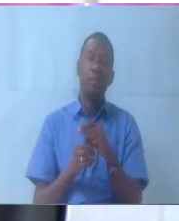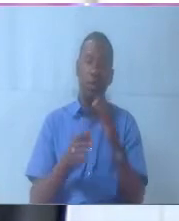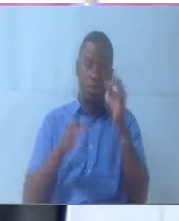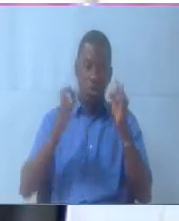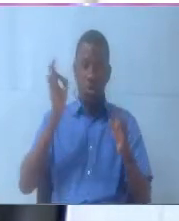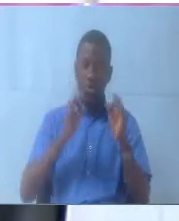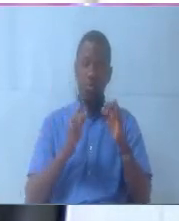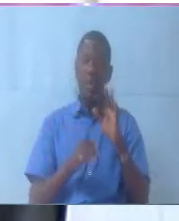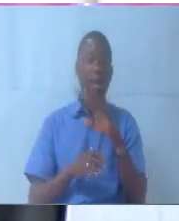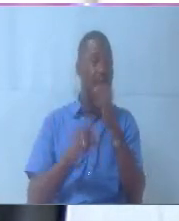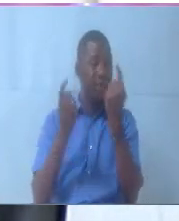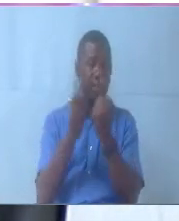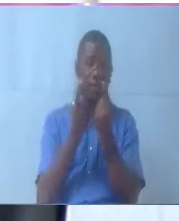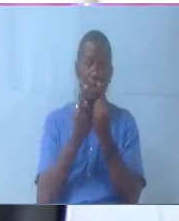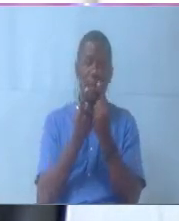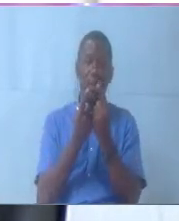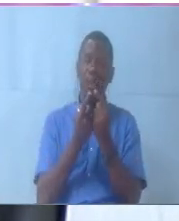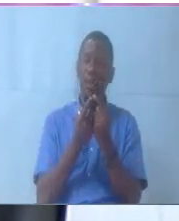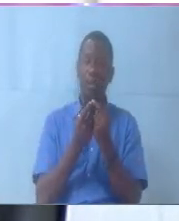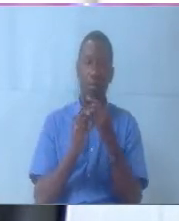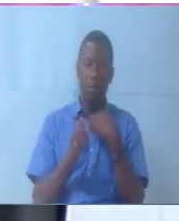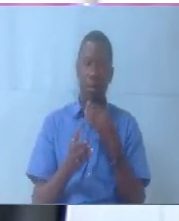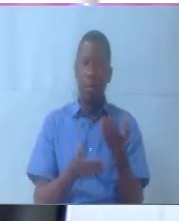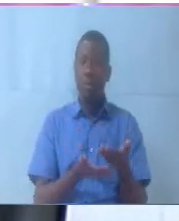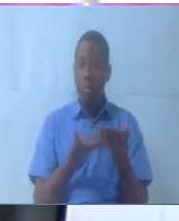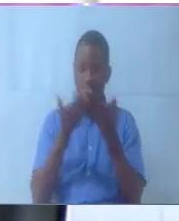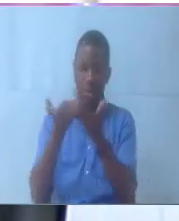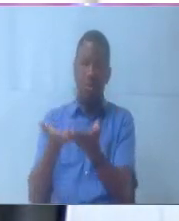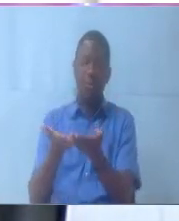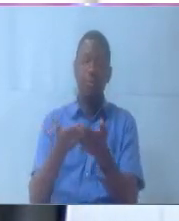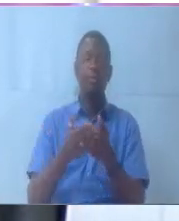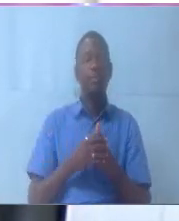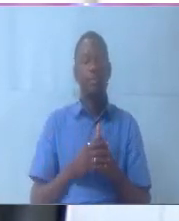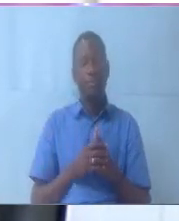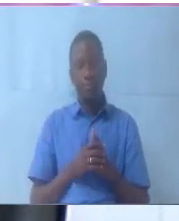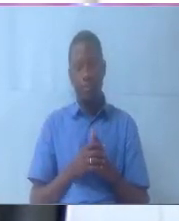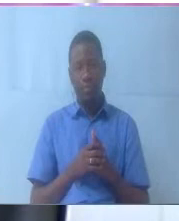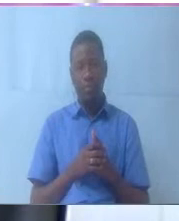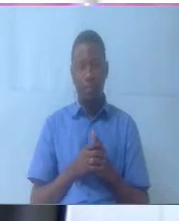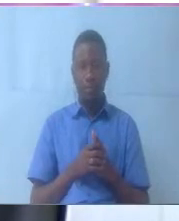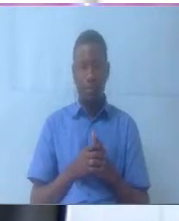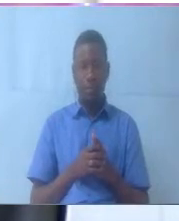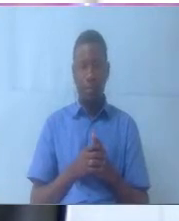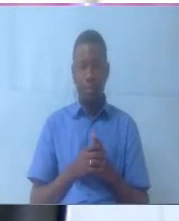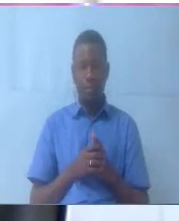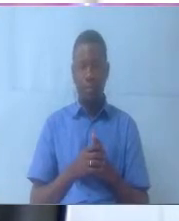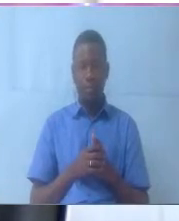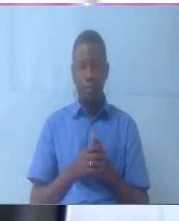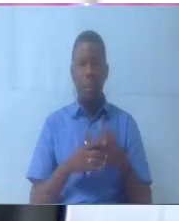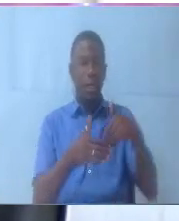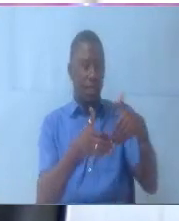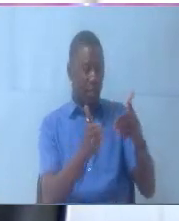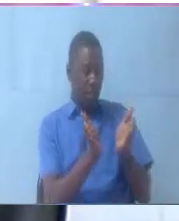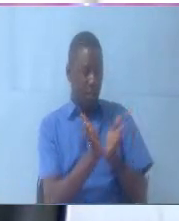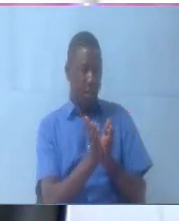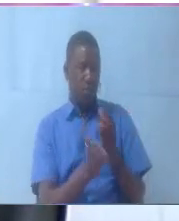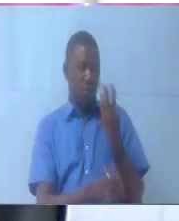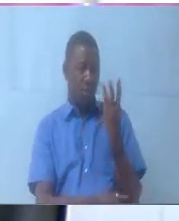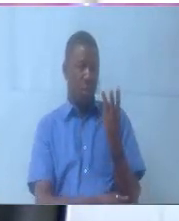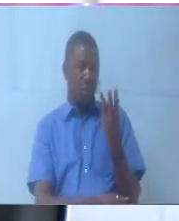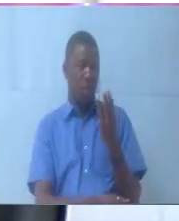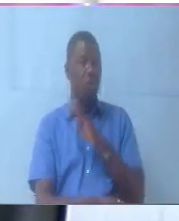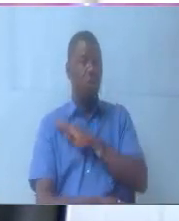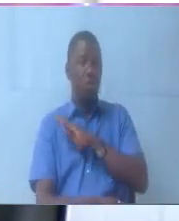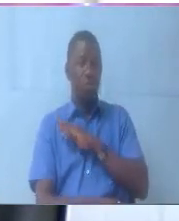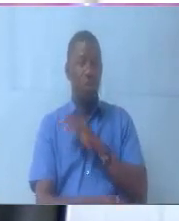manke kuti me yalon ka tamata fabanta kito la karola membe laring e nyati lingola Section 3 also provides that ate bunda sabanjango nyin fana